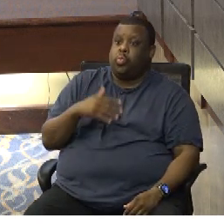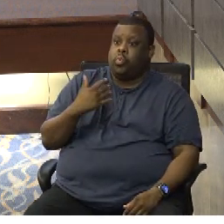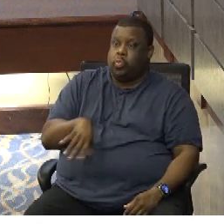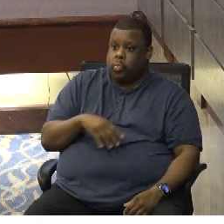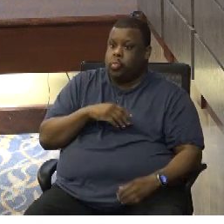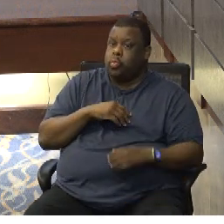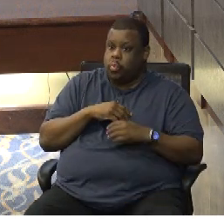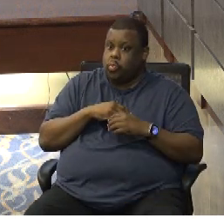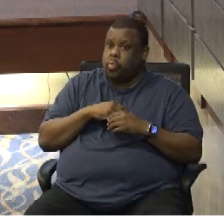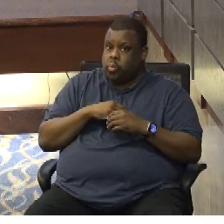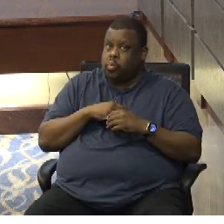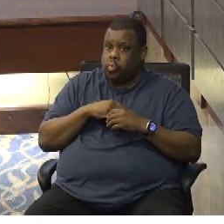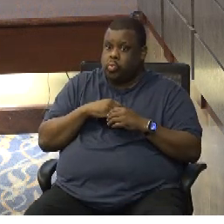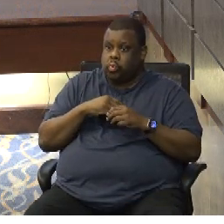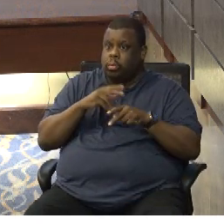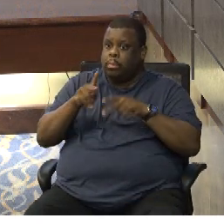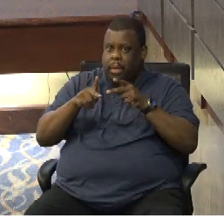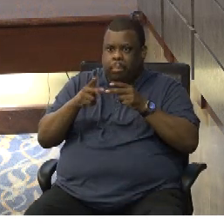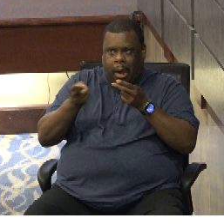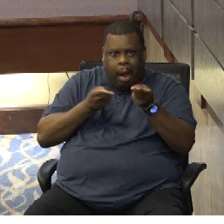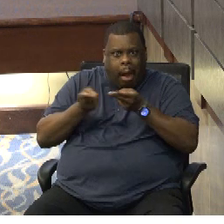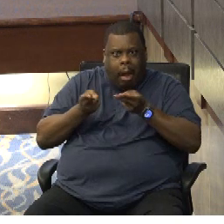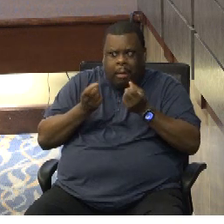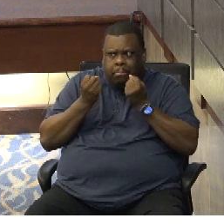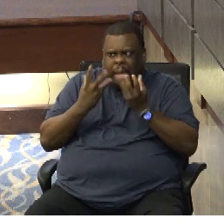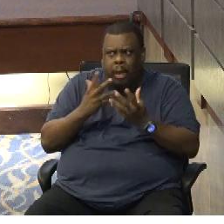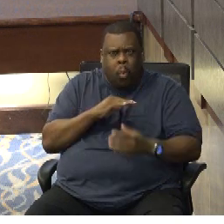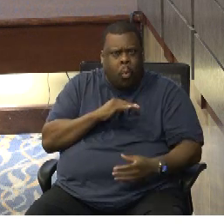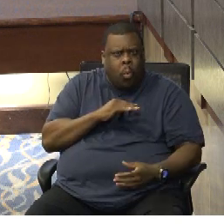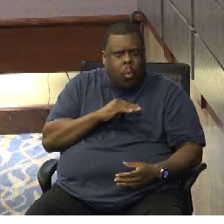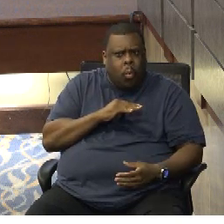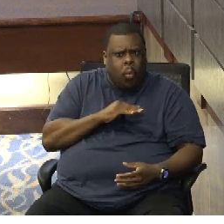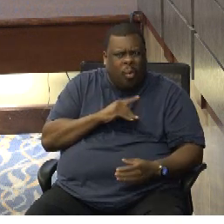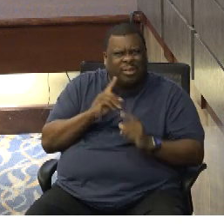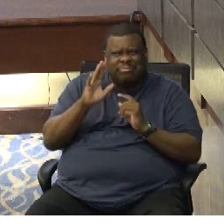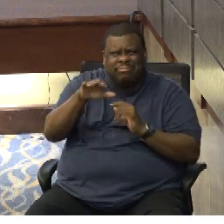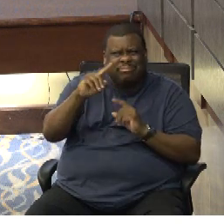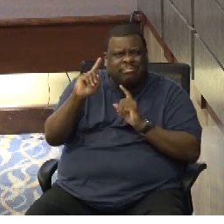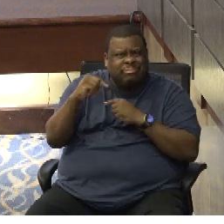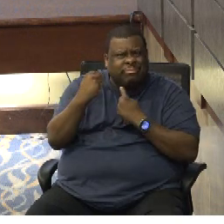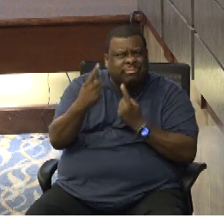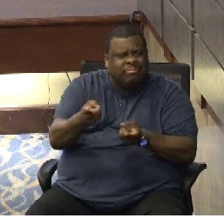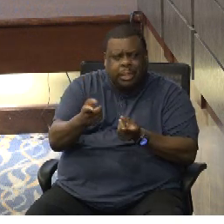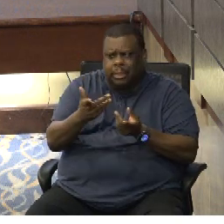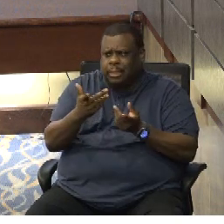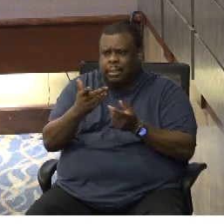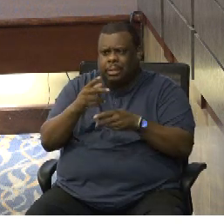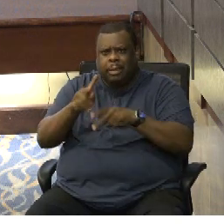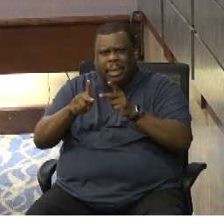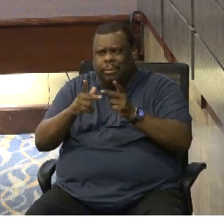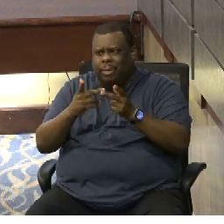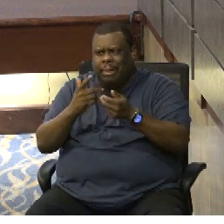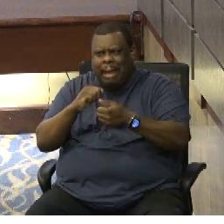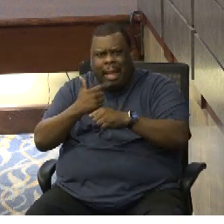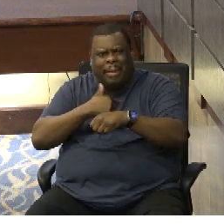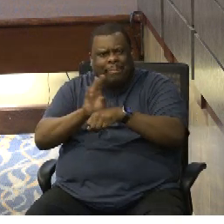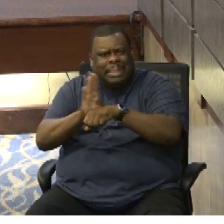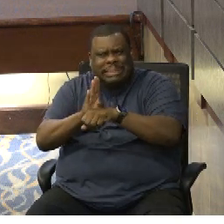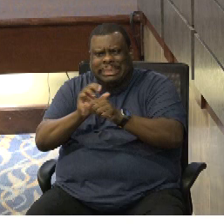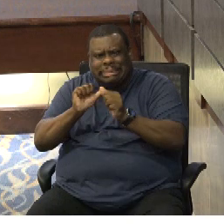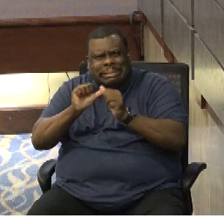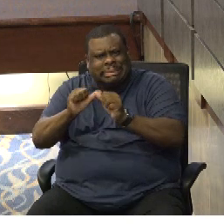tell. Because this was in a time where people didn't know how they were going to sustain their